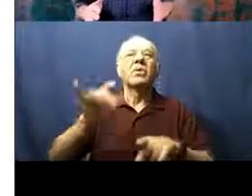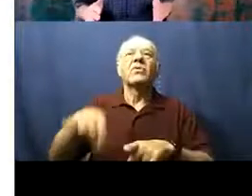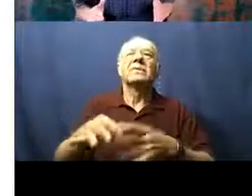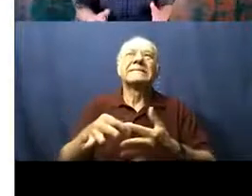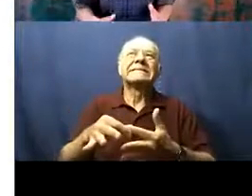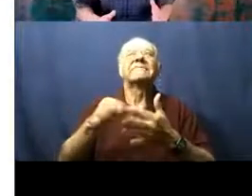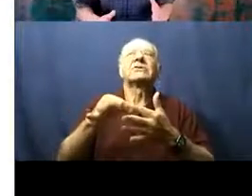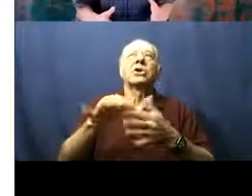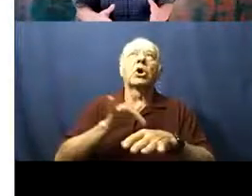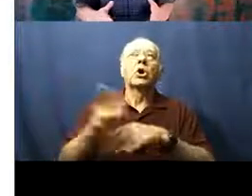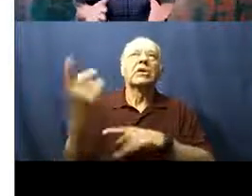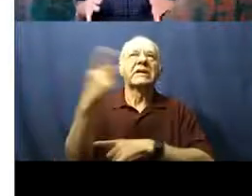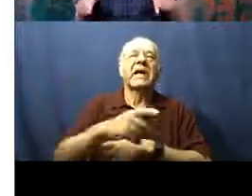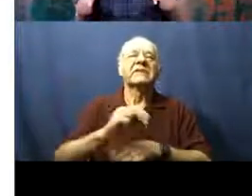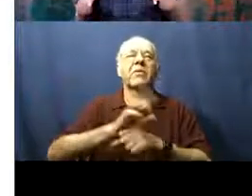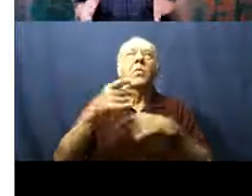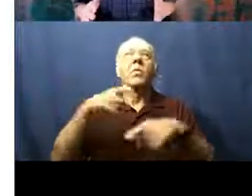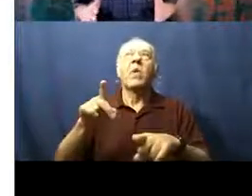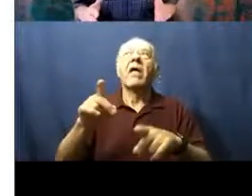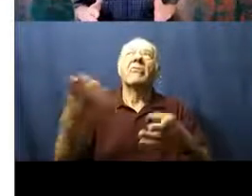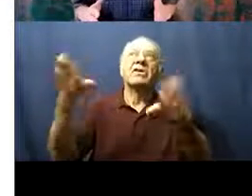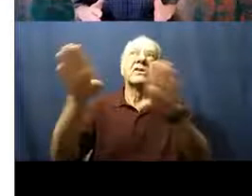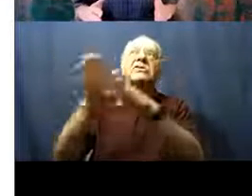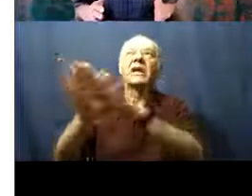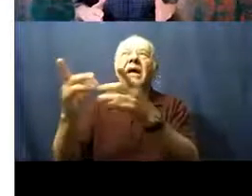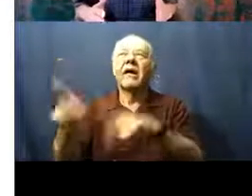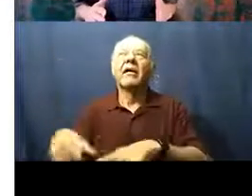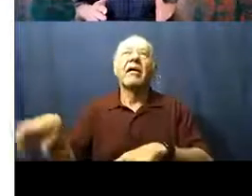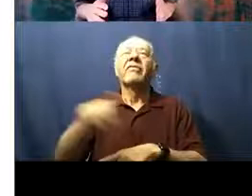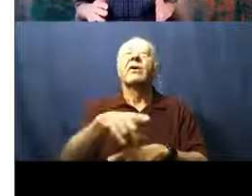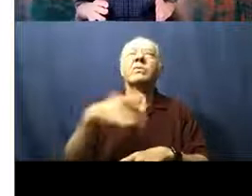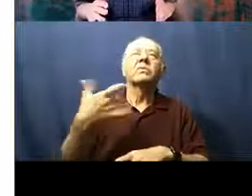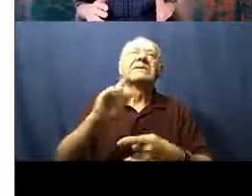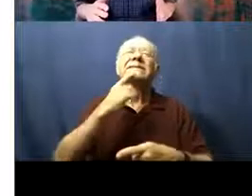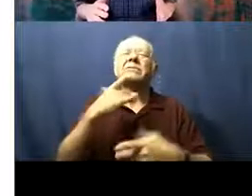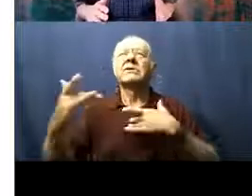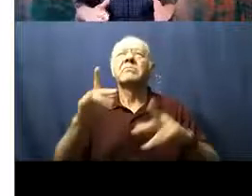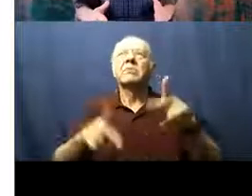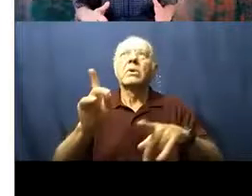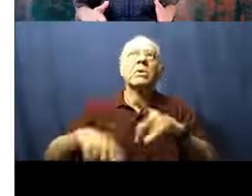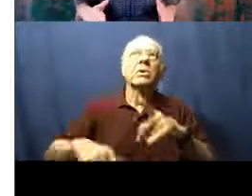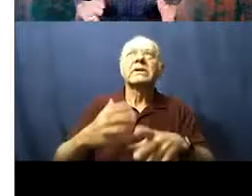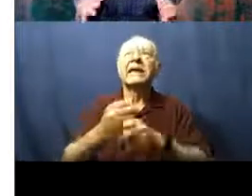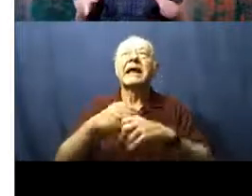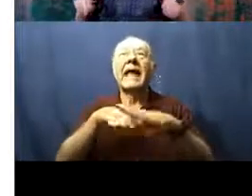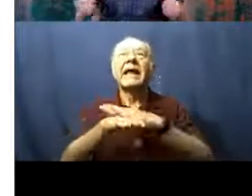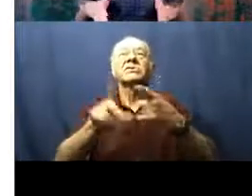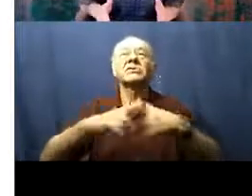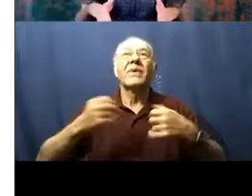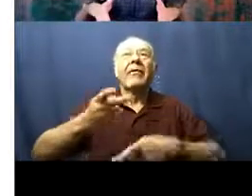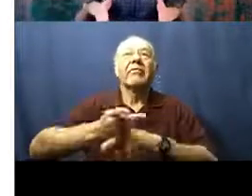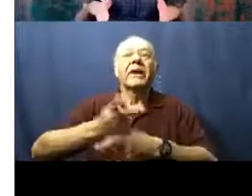when the shutdowns were happening, when there were grave concerns about people not being able to get access to healthcare. And that